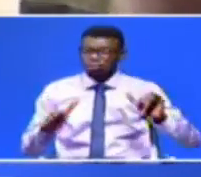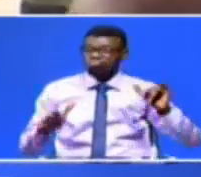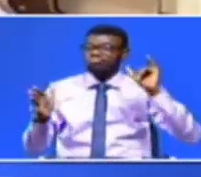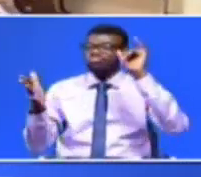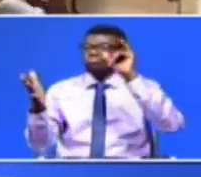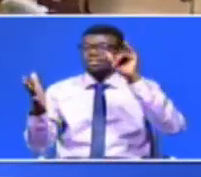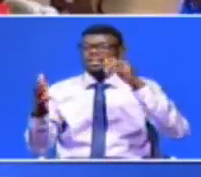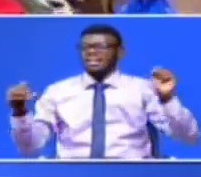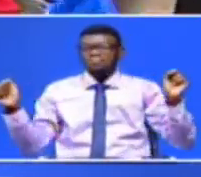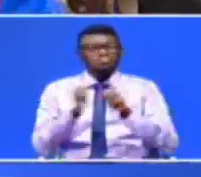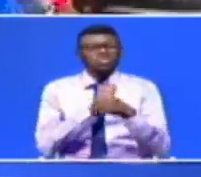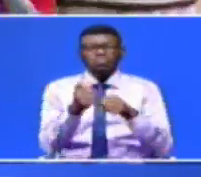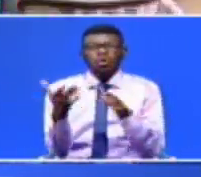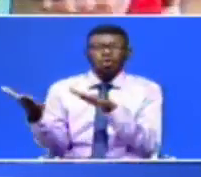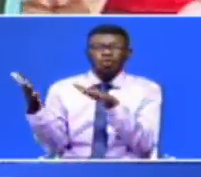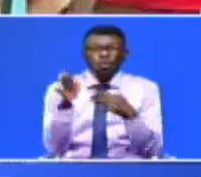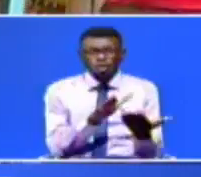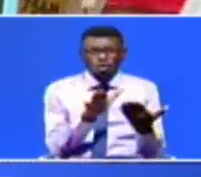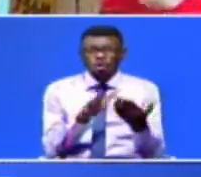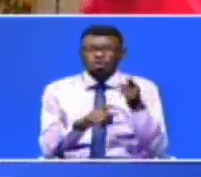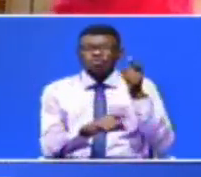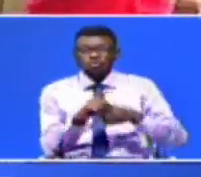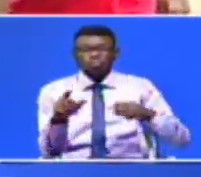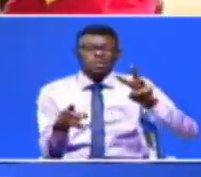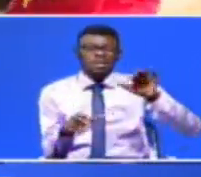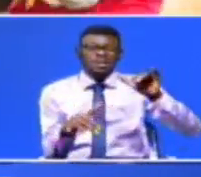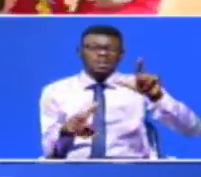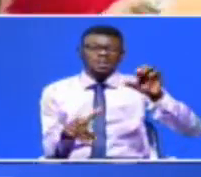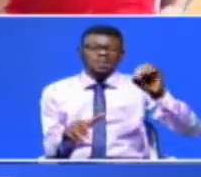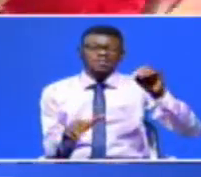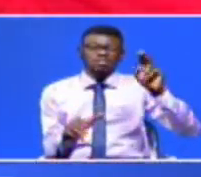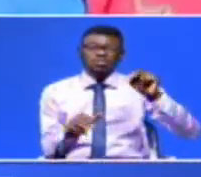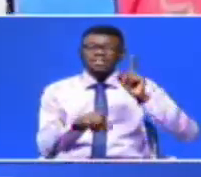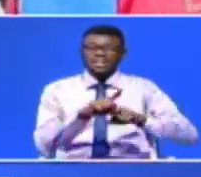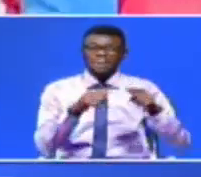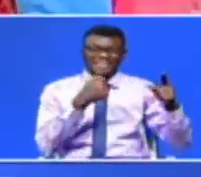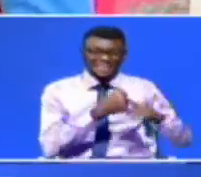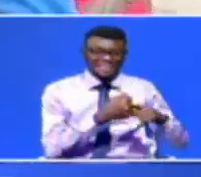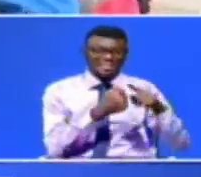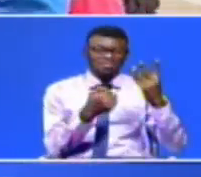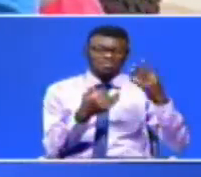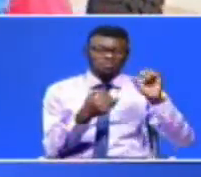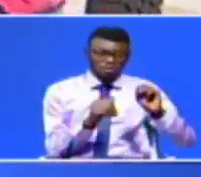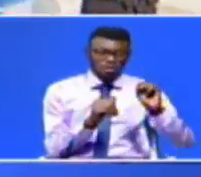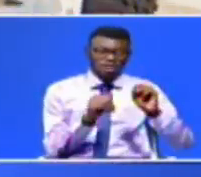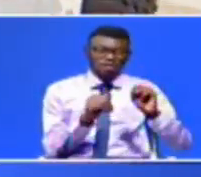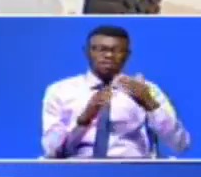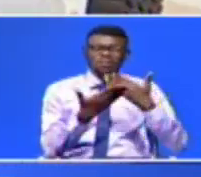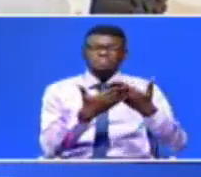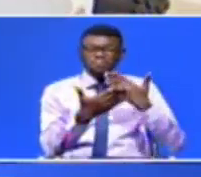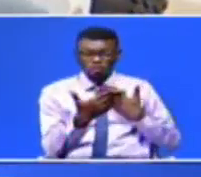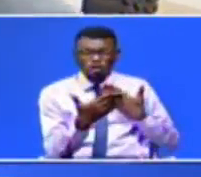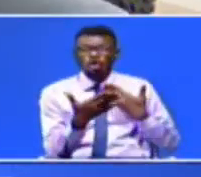pale. The ill-fated chopper departed from Wilson Airport at 6:45 a.m. before picking up the Eastern Regional top